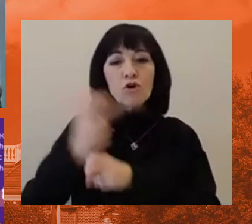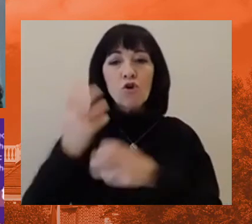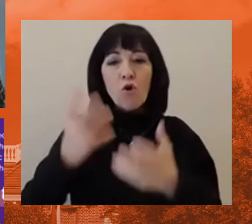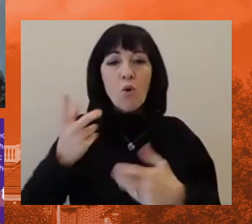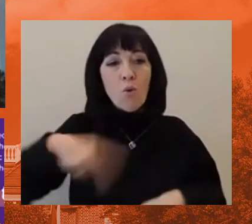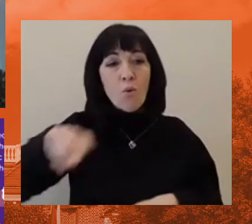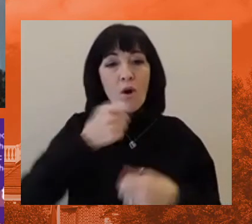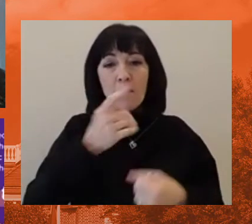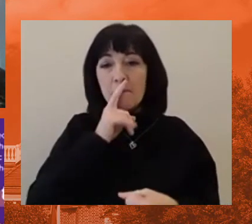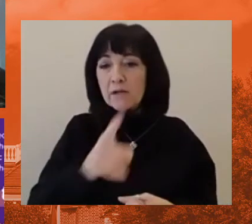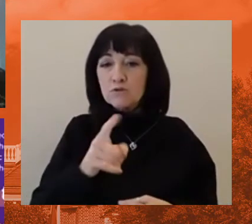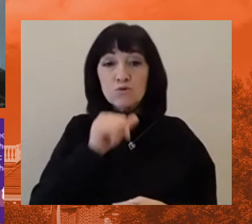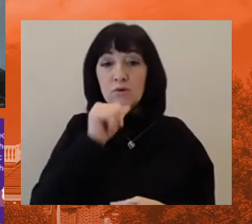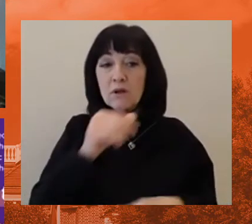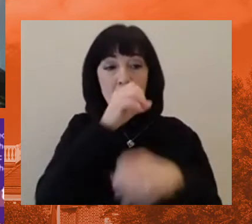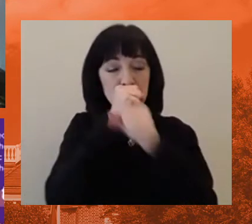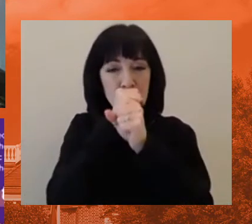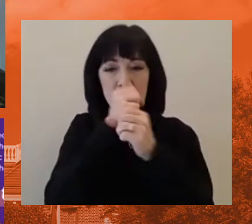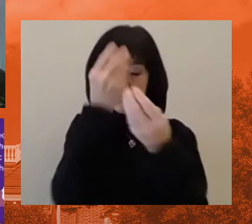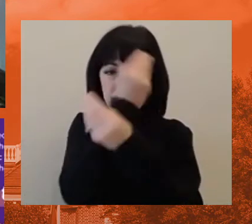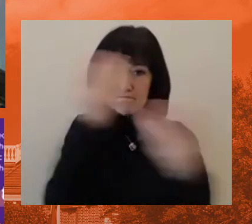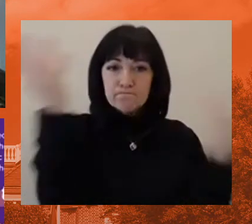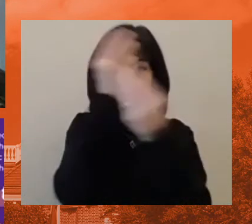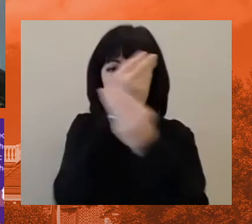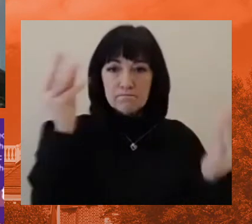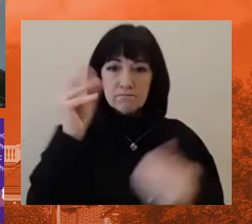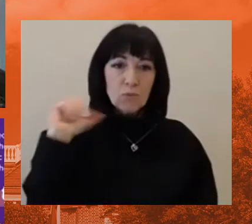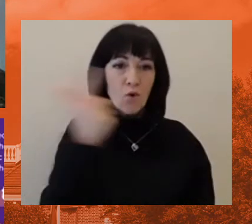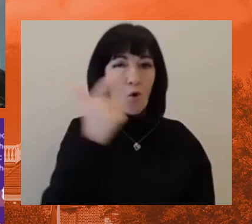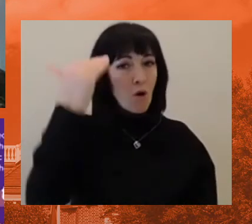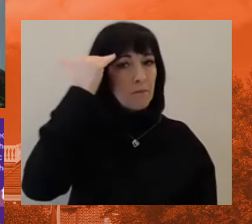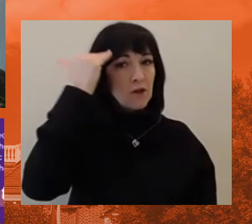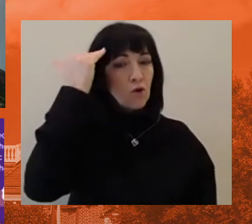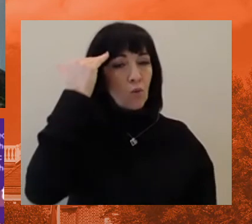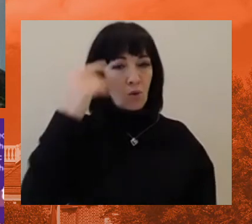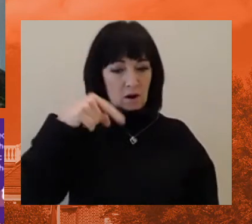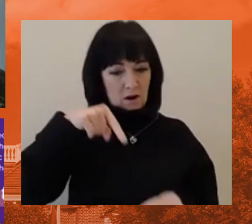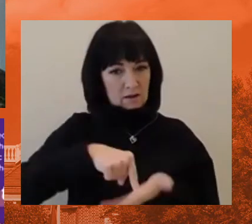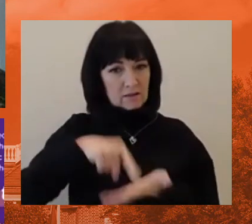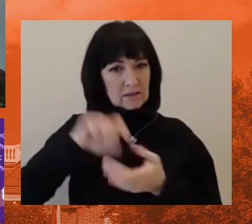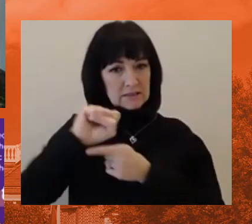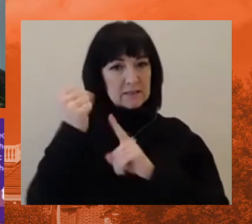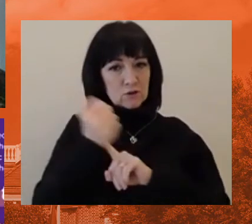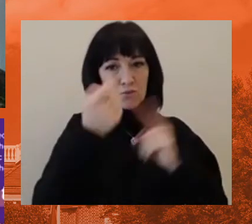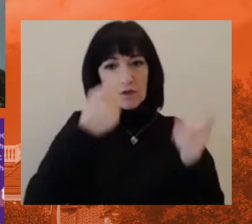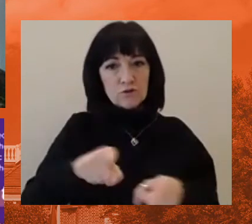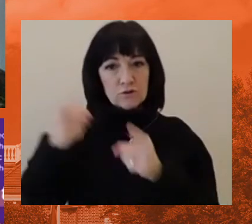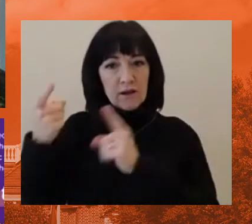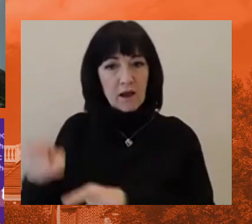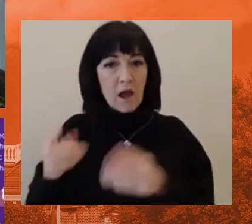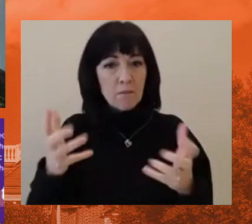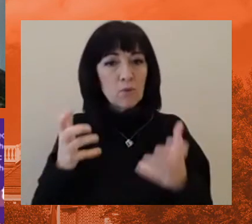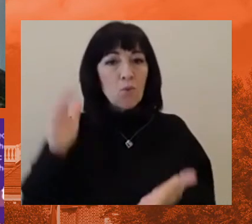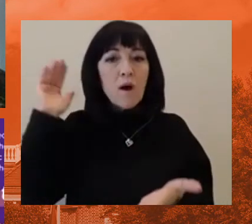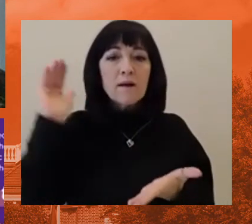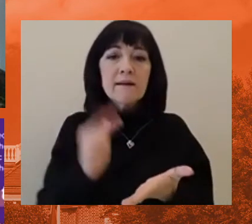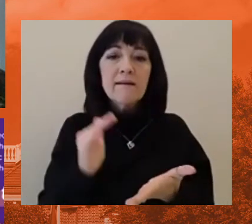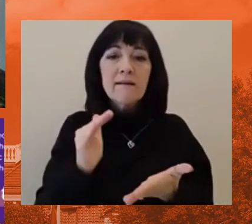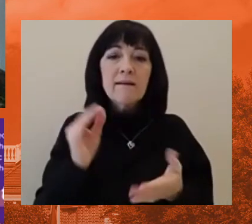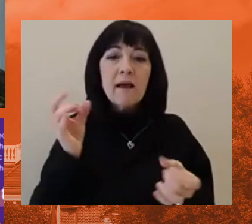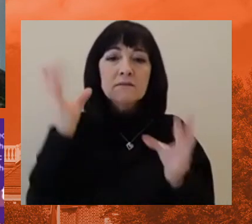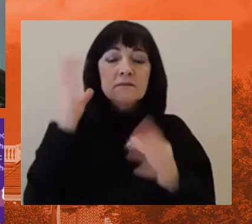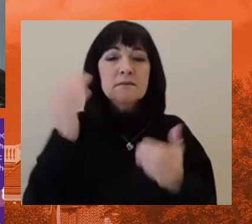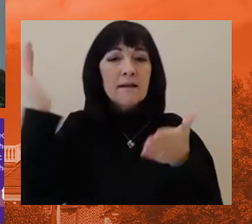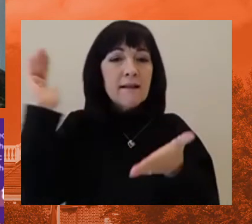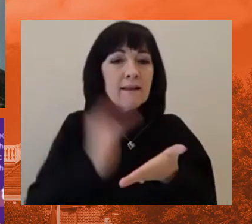effectuate the goal of prevention. And so to all those, thank you for the great work that they do. And now it's my privilege as